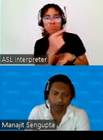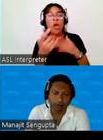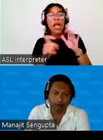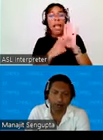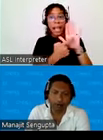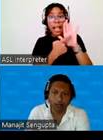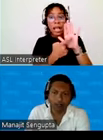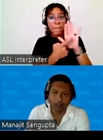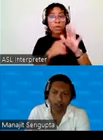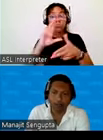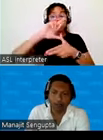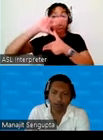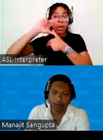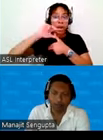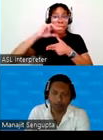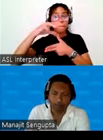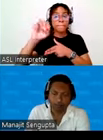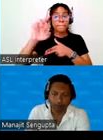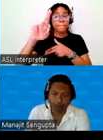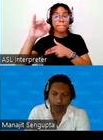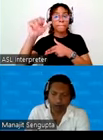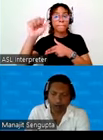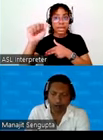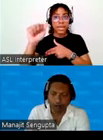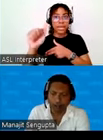been represented in our model.